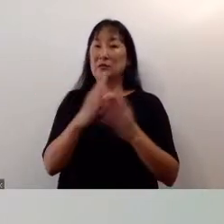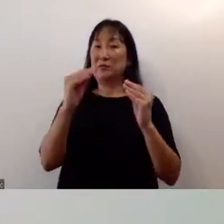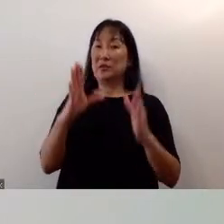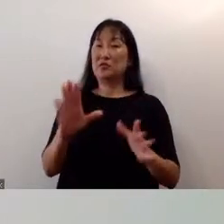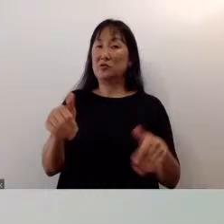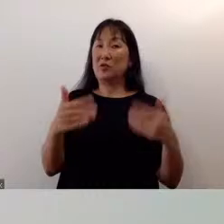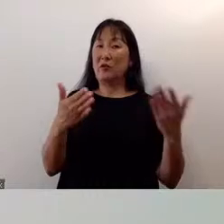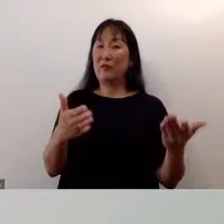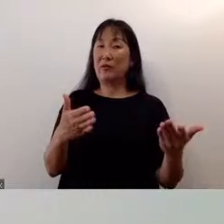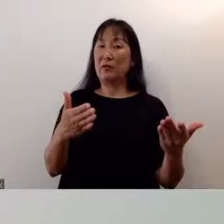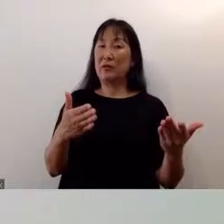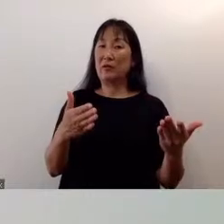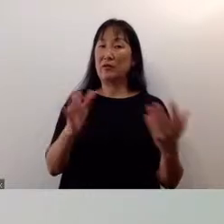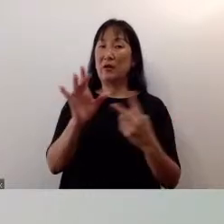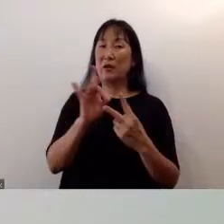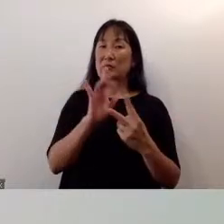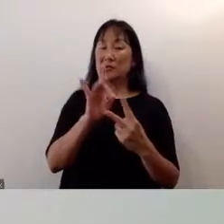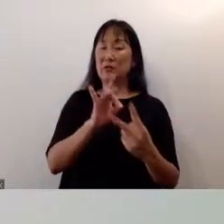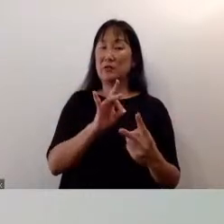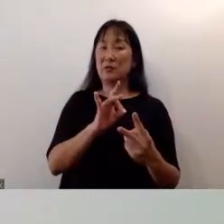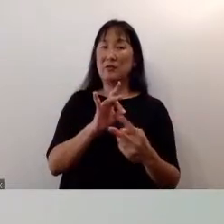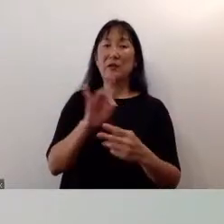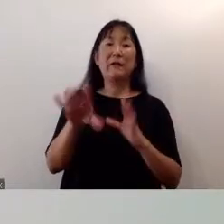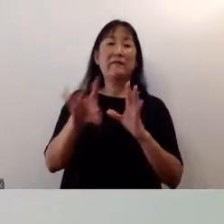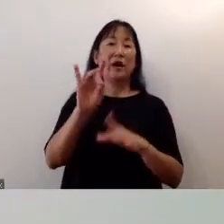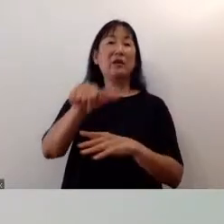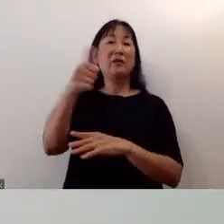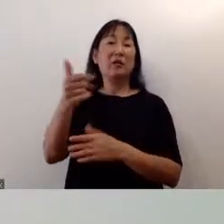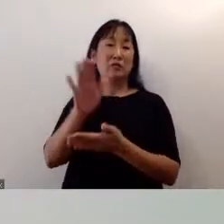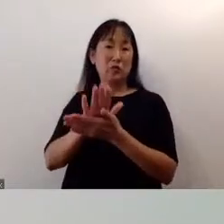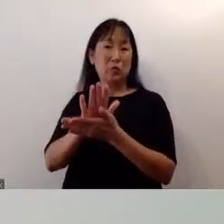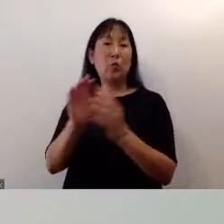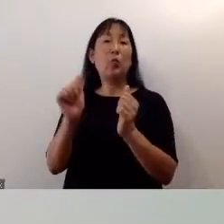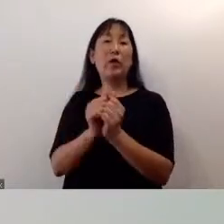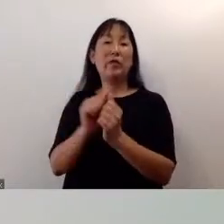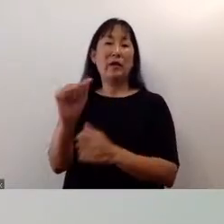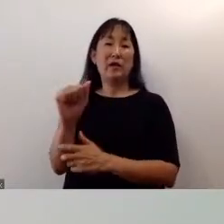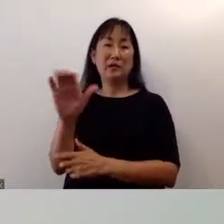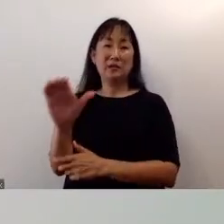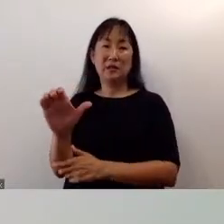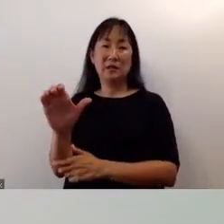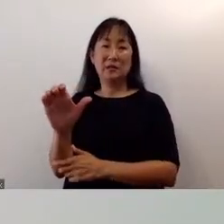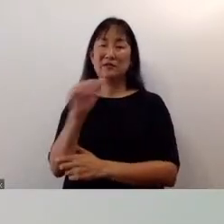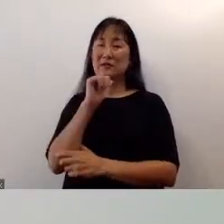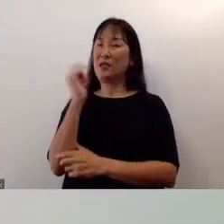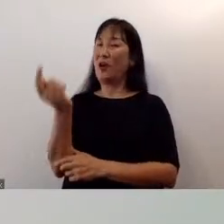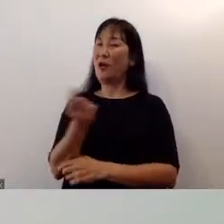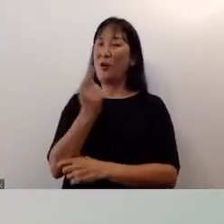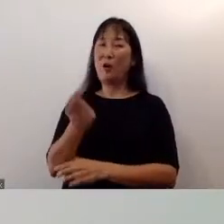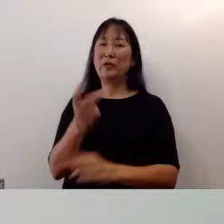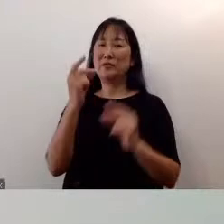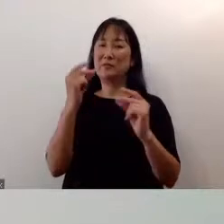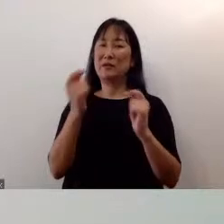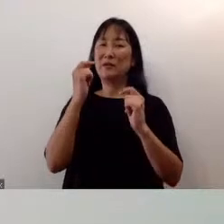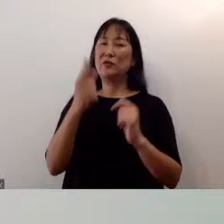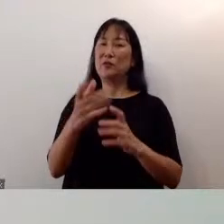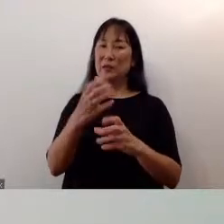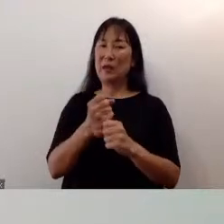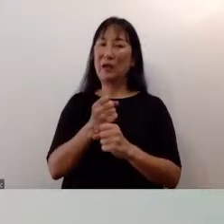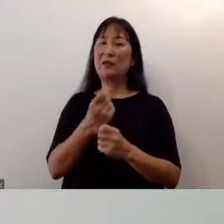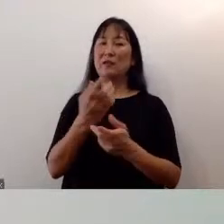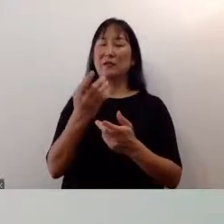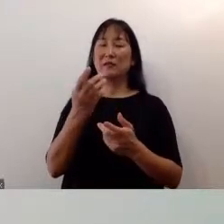offered an option of, we could find you a position at a school that does have that. So it's not always automatic that you get specifically what you